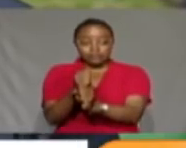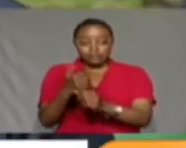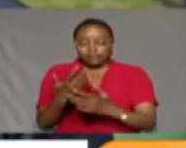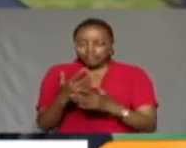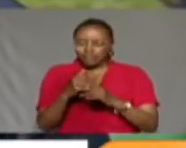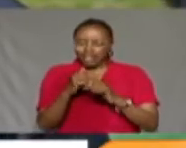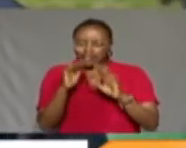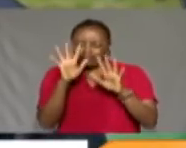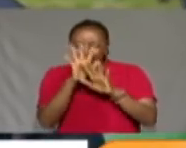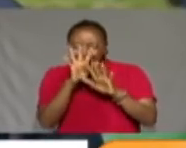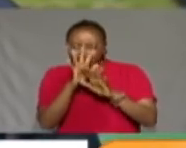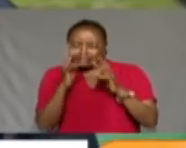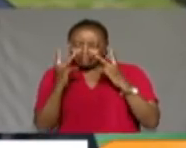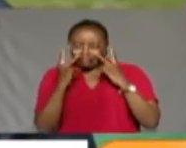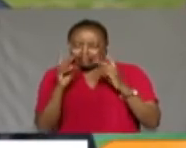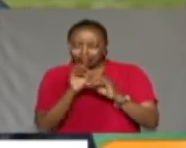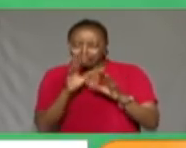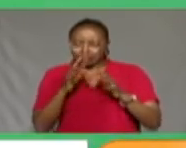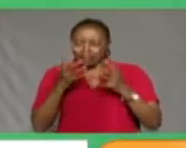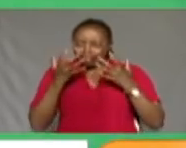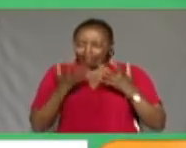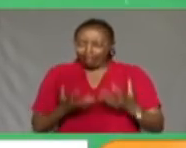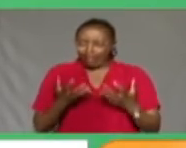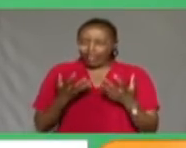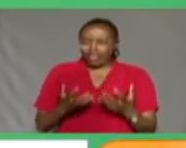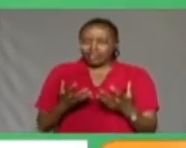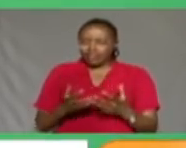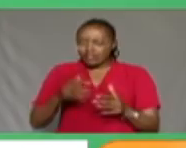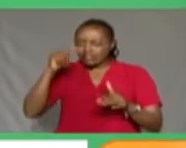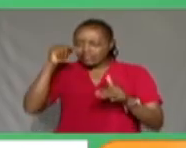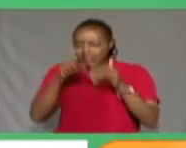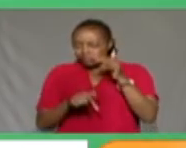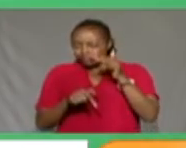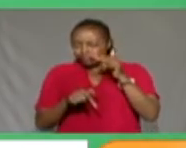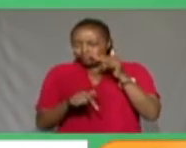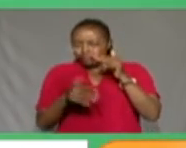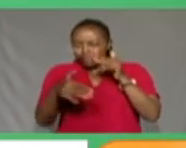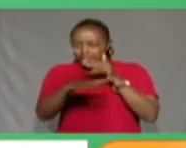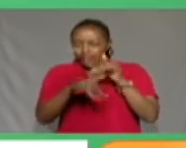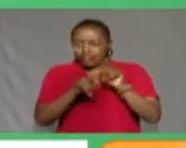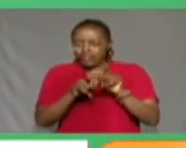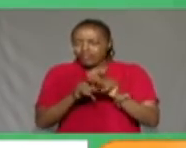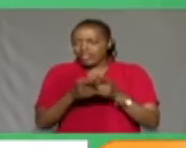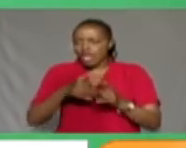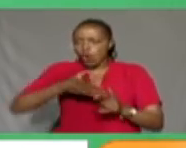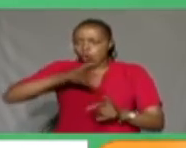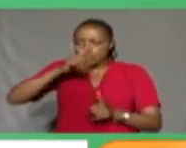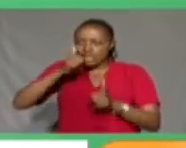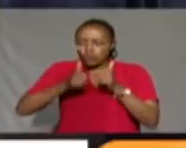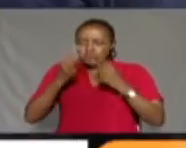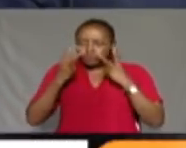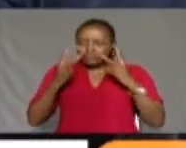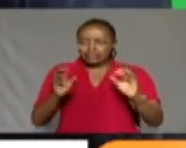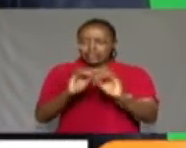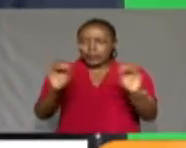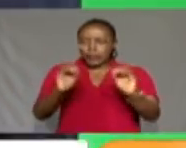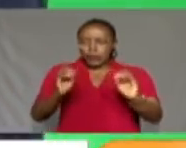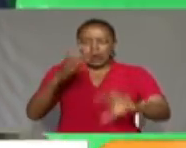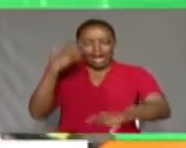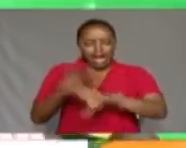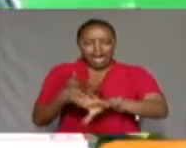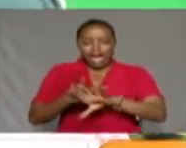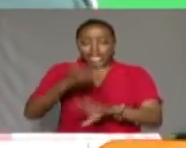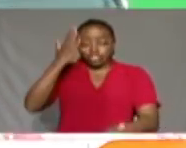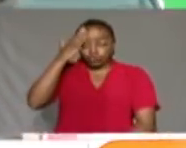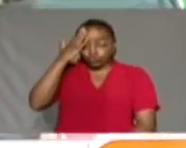visibility, heavy waves, sunken debris, unnavigated waters that it is very hard to know